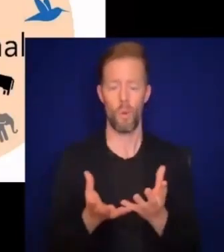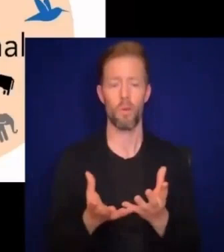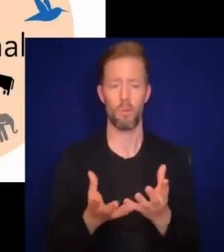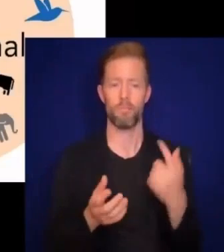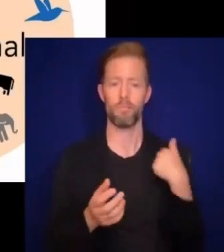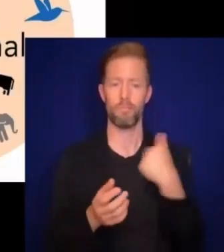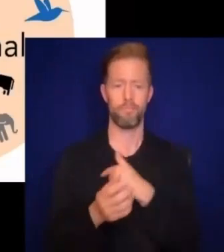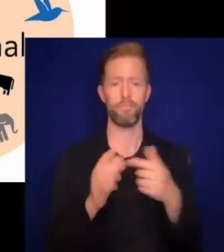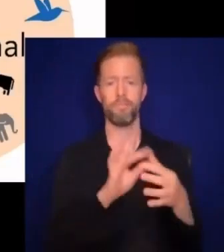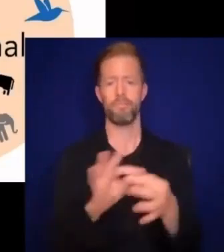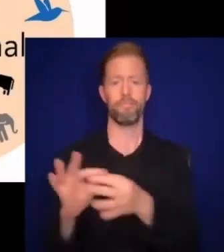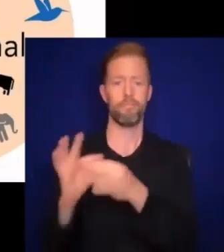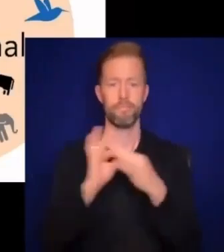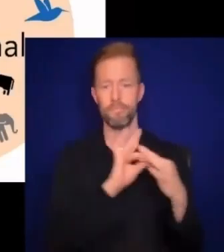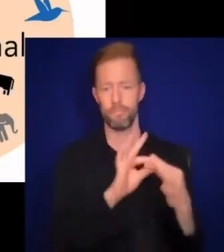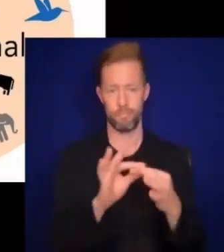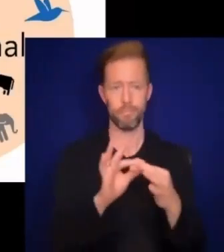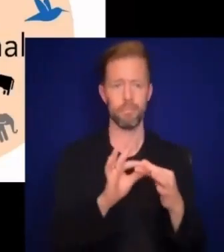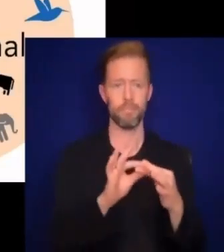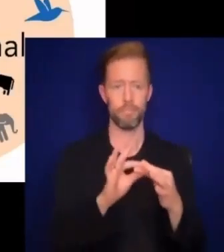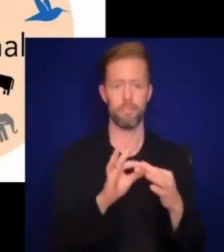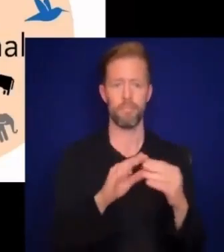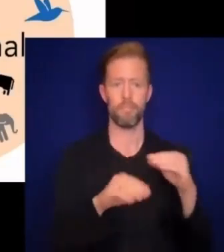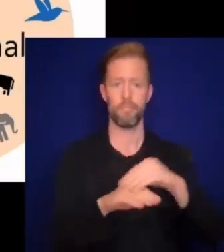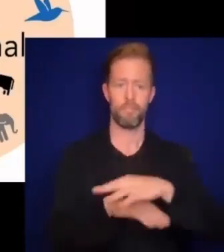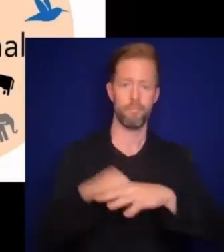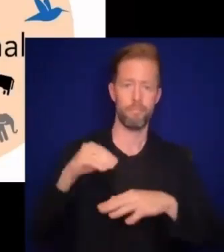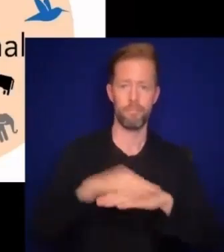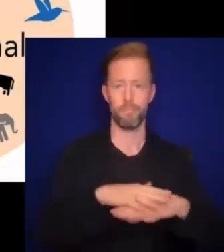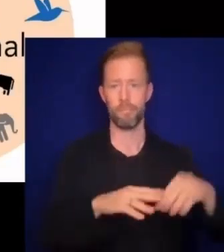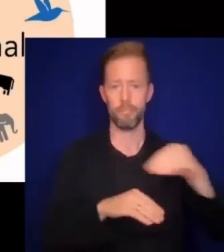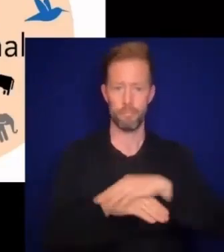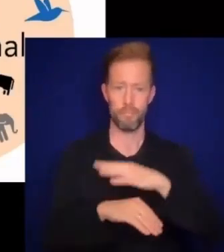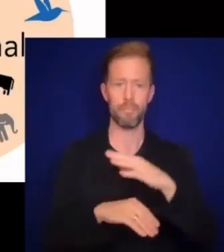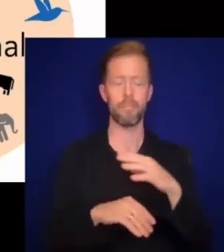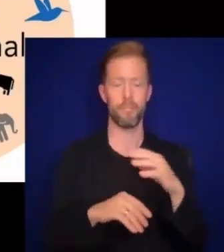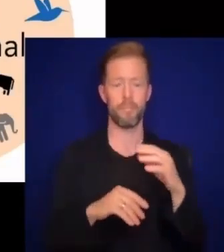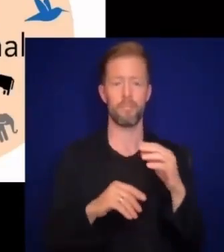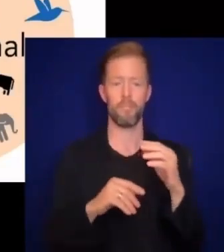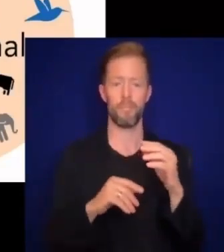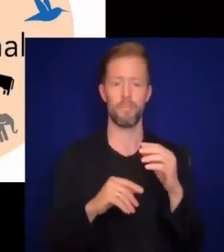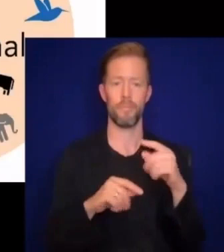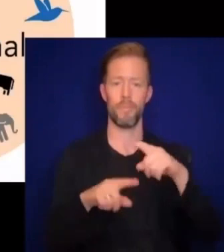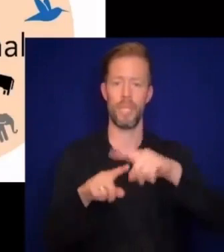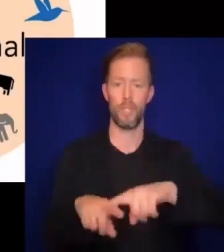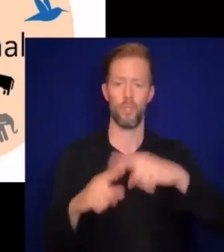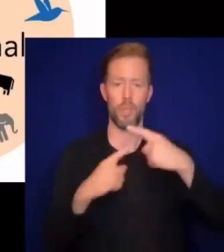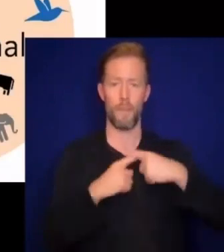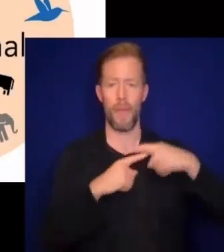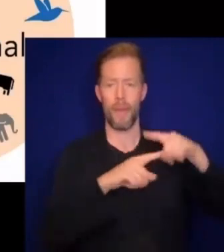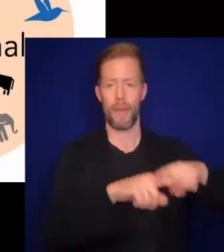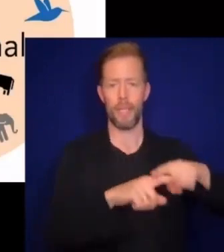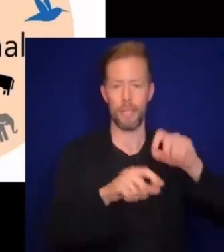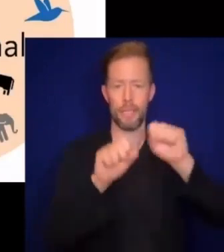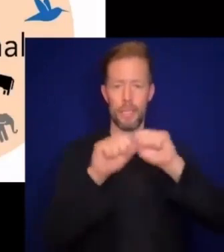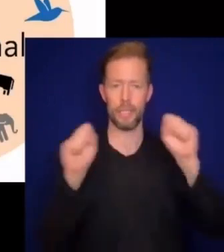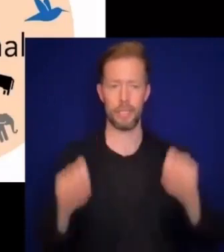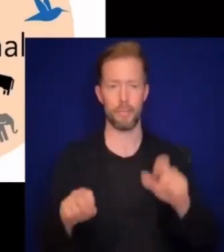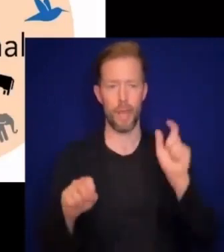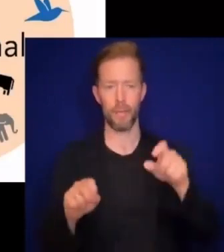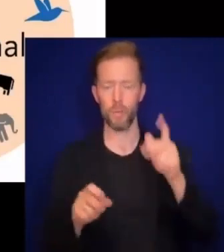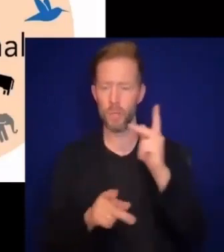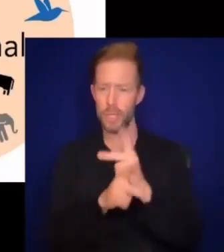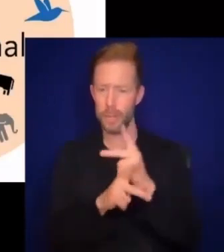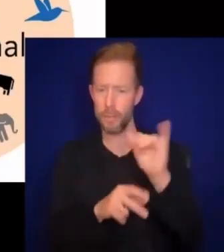whole. And we are together in an interwoven and single interdependent system. So